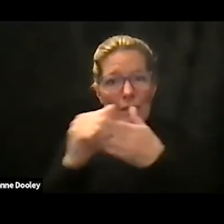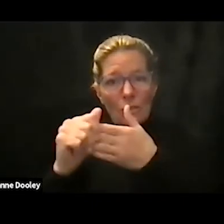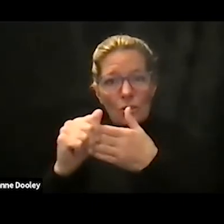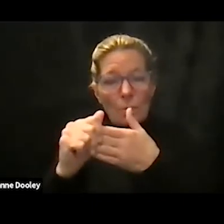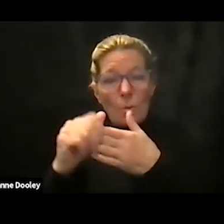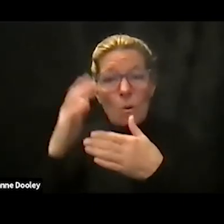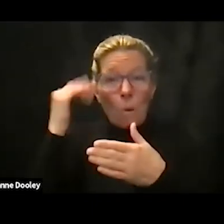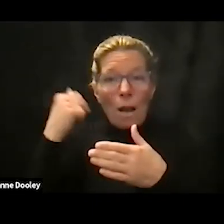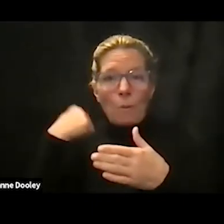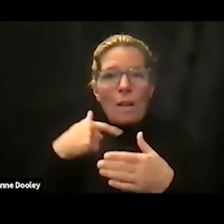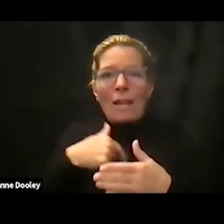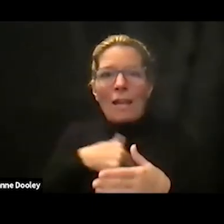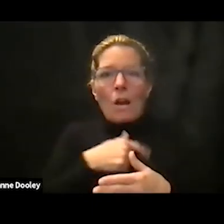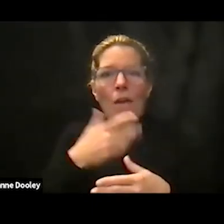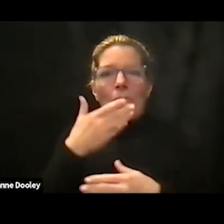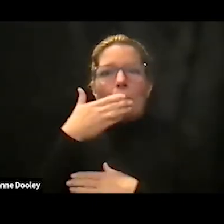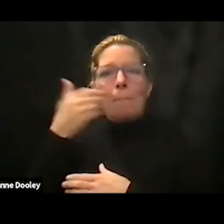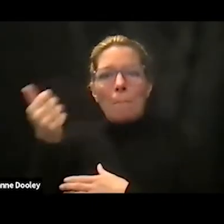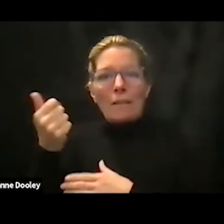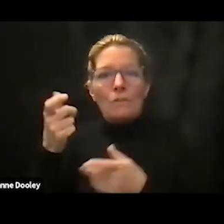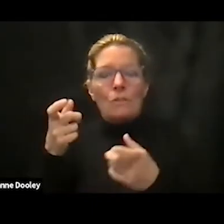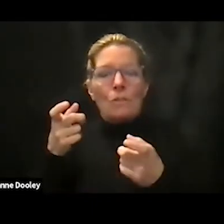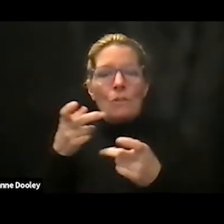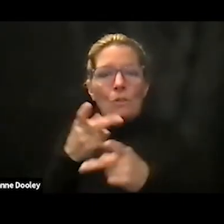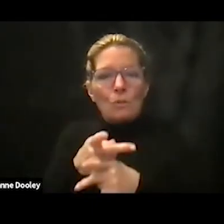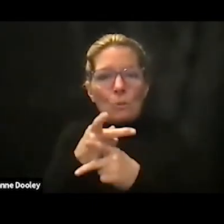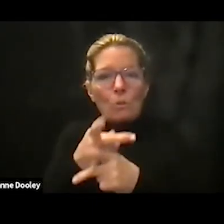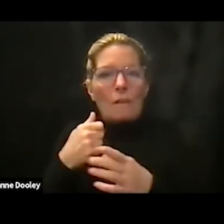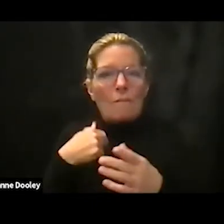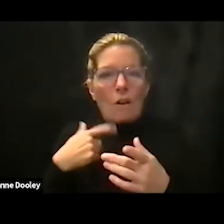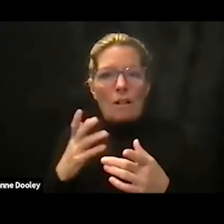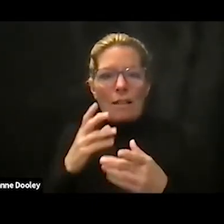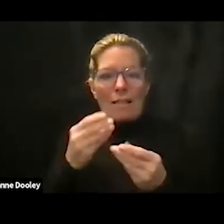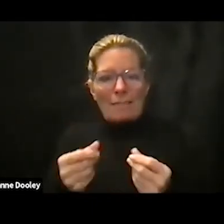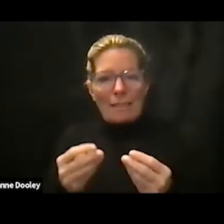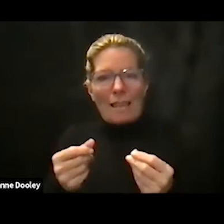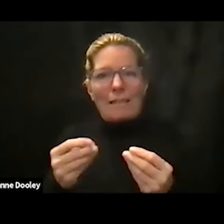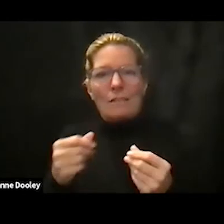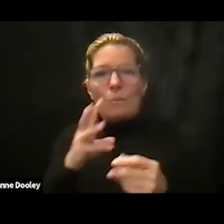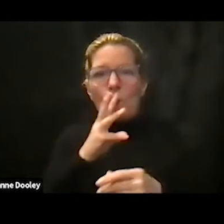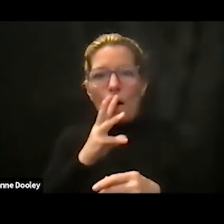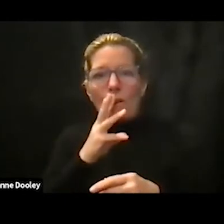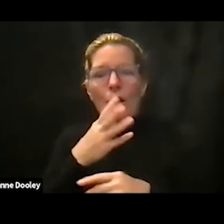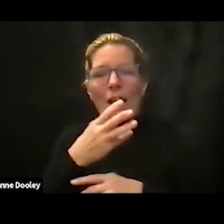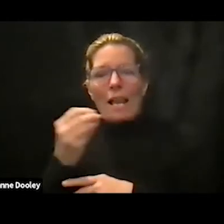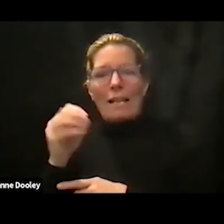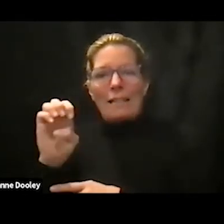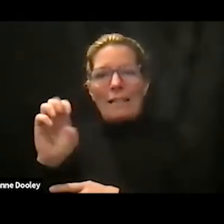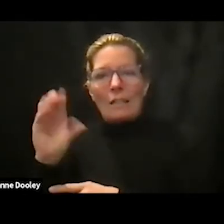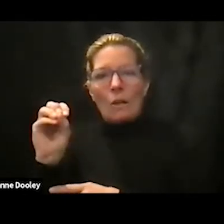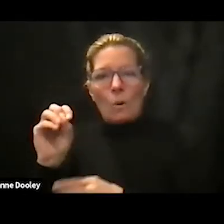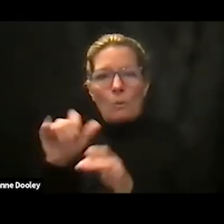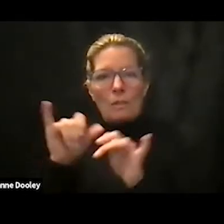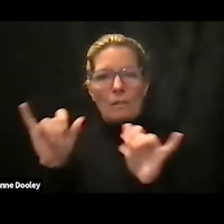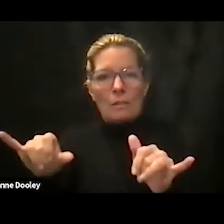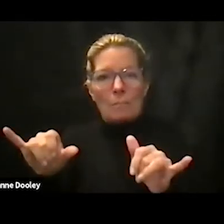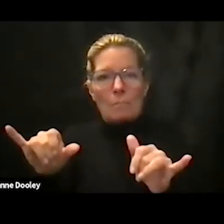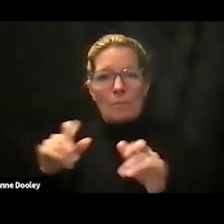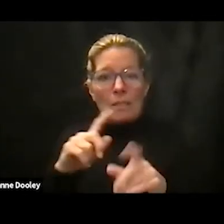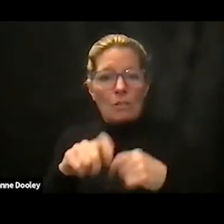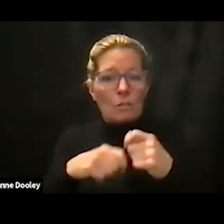best stewards of our lands and our waters and our ecosystems. And to just kind of wrap some of these things up,